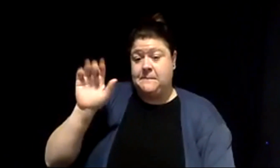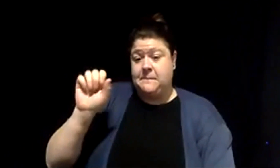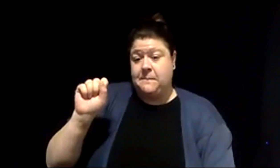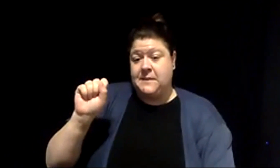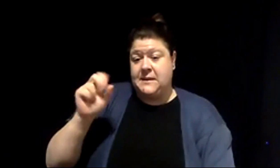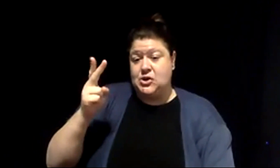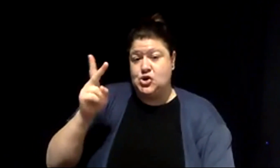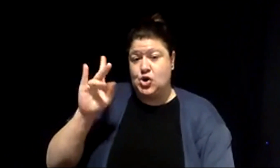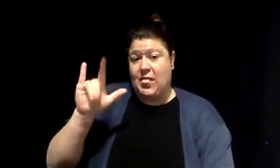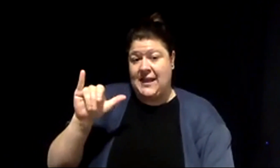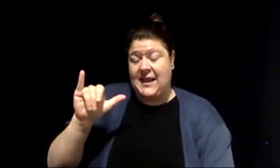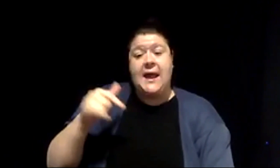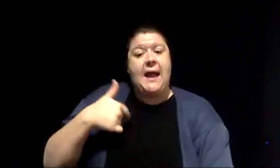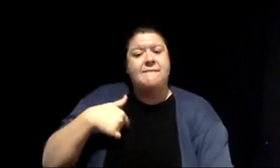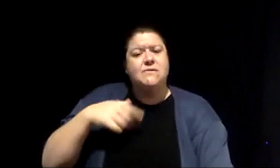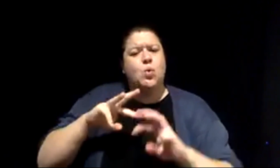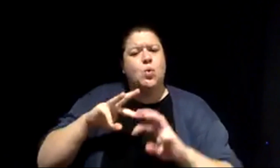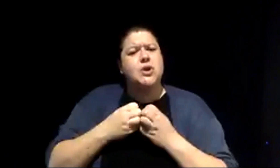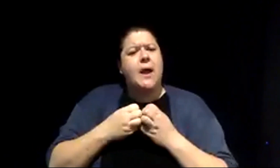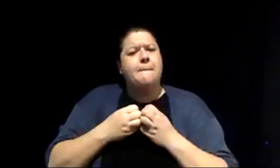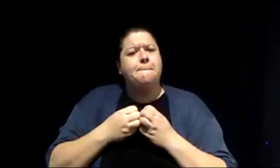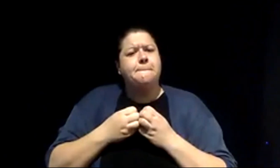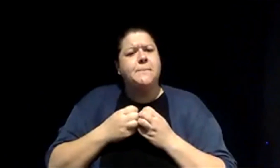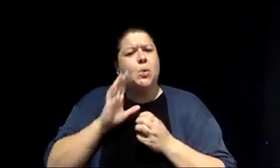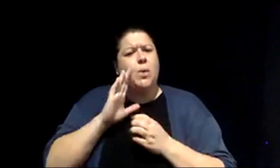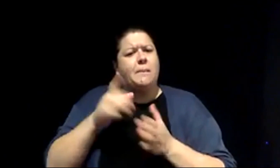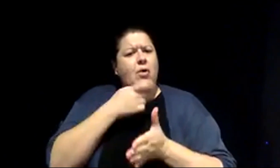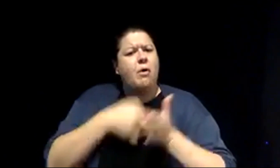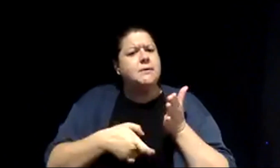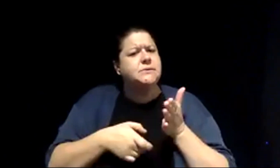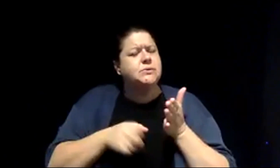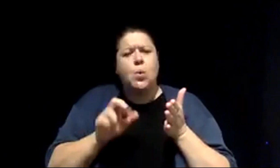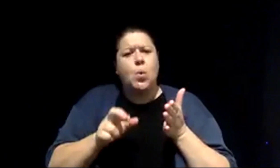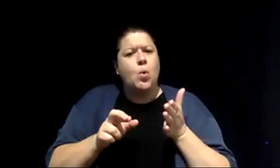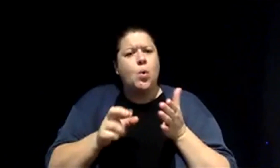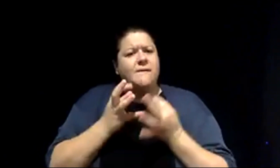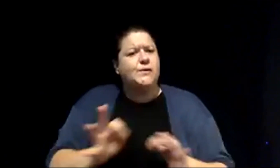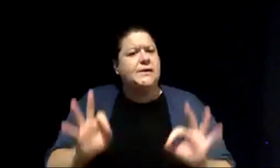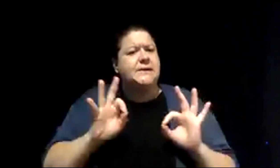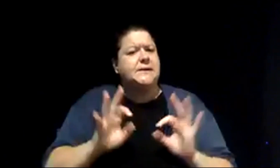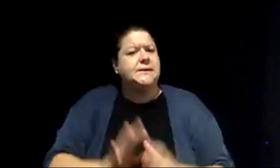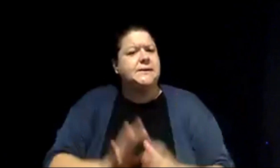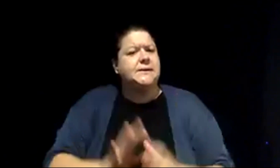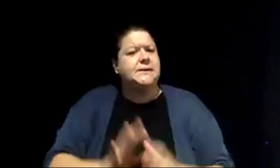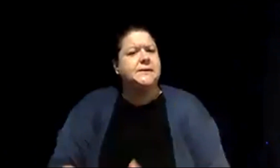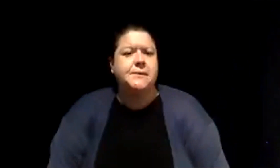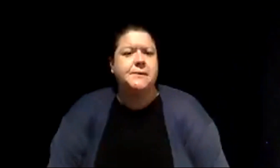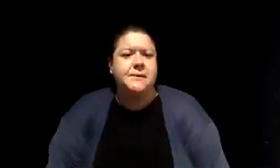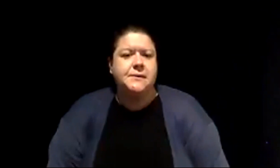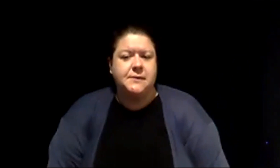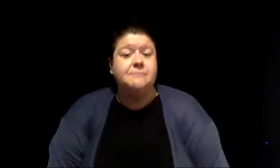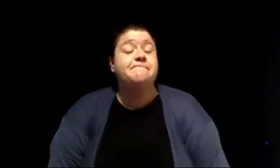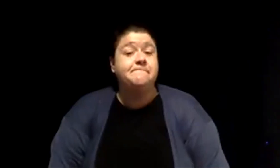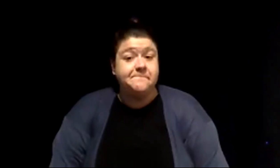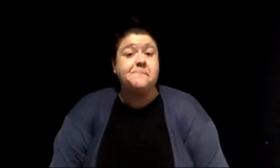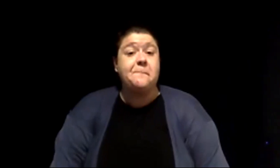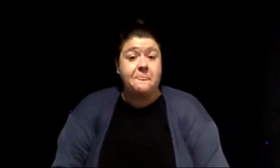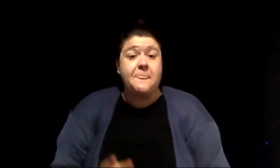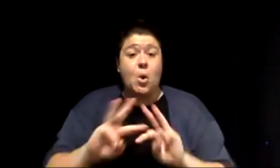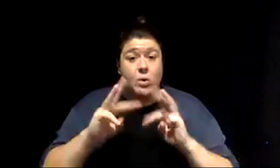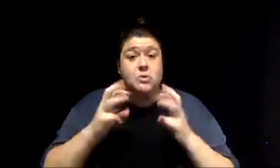regarding the workshop. Will that have any cost, or it will be free? There is a cost for the